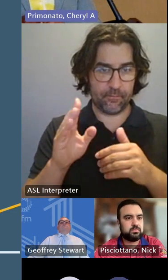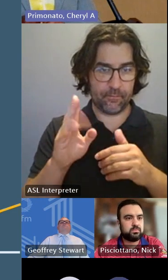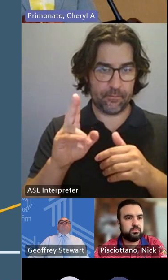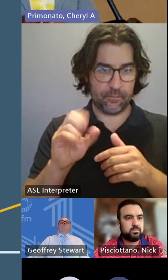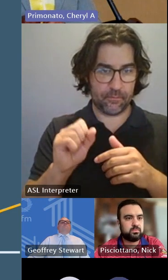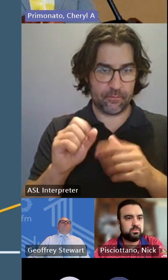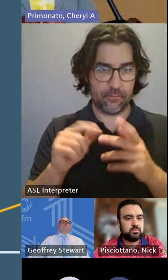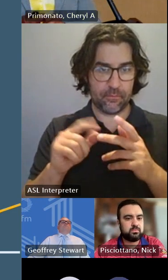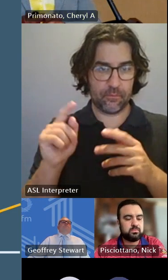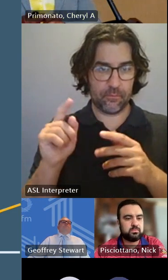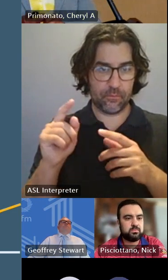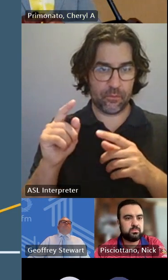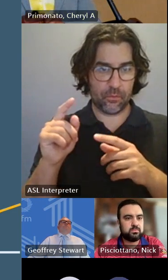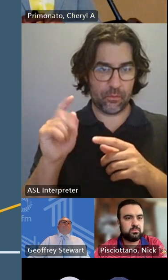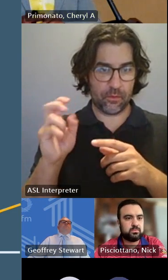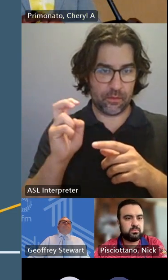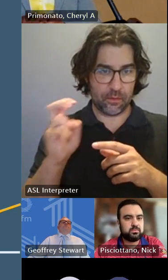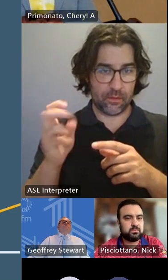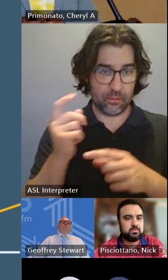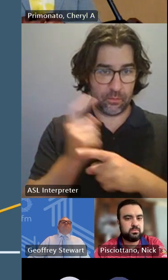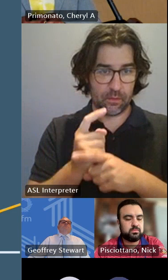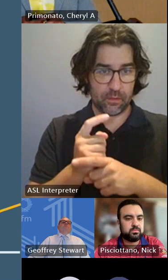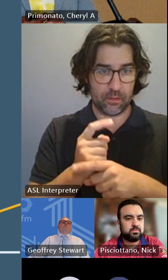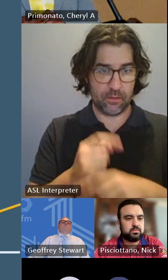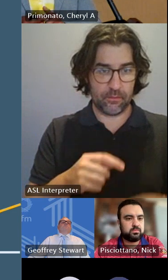correct? Yes.